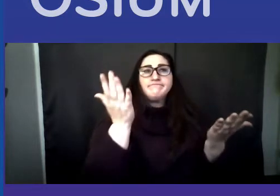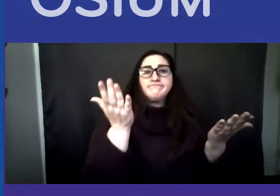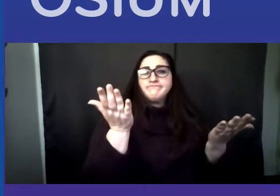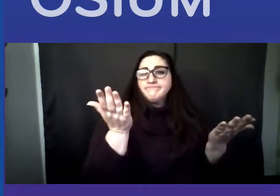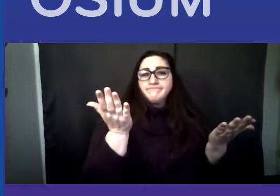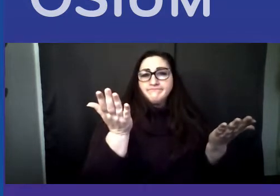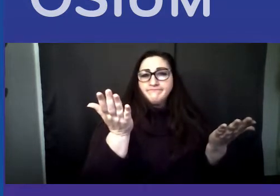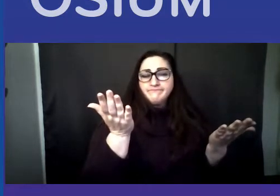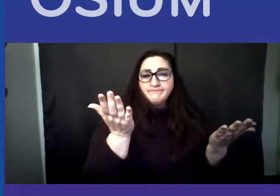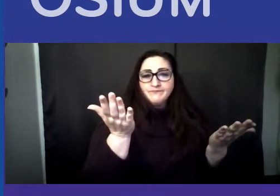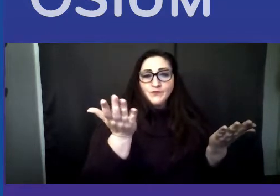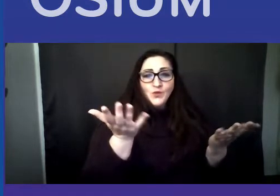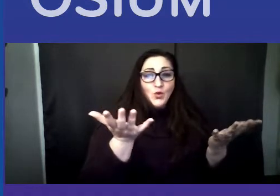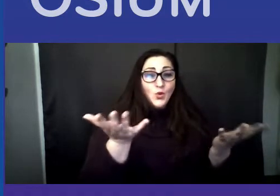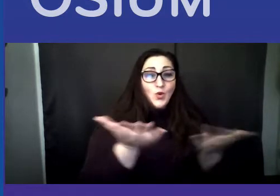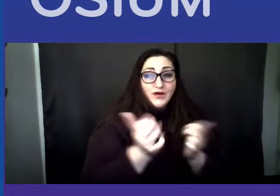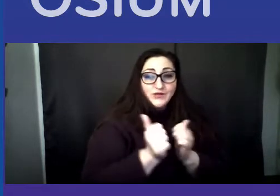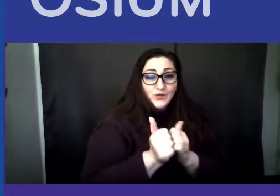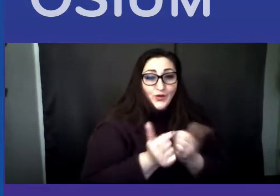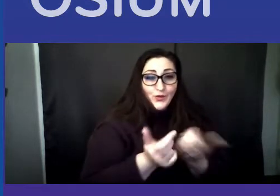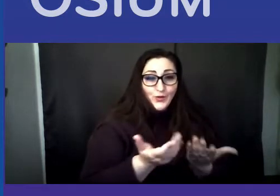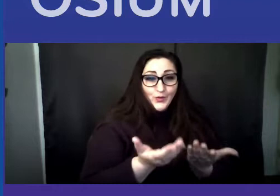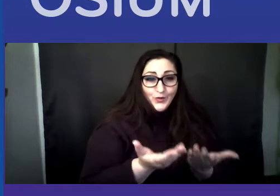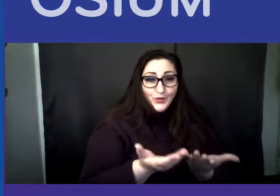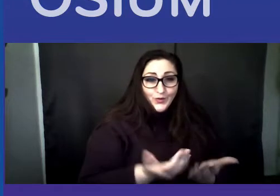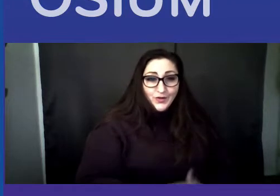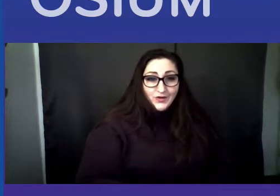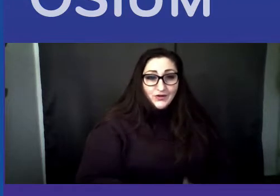What is with you? Who is with you?